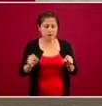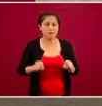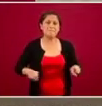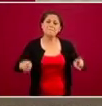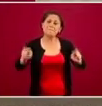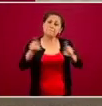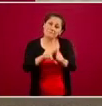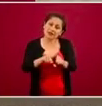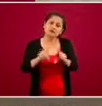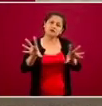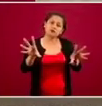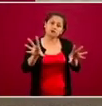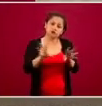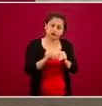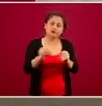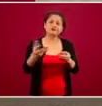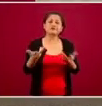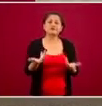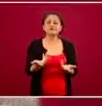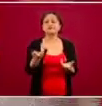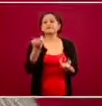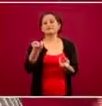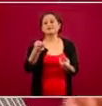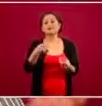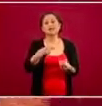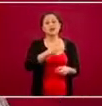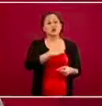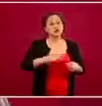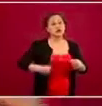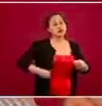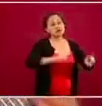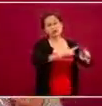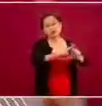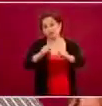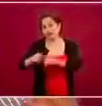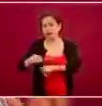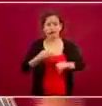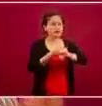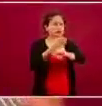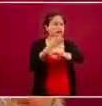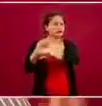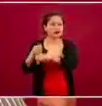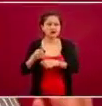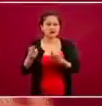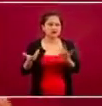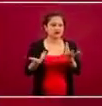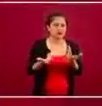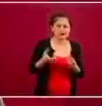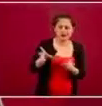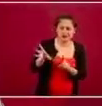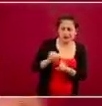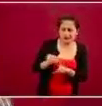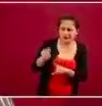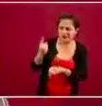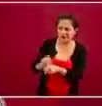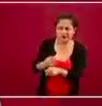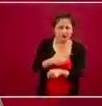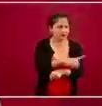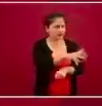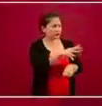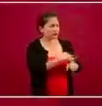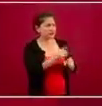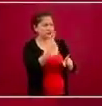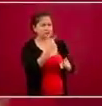outbreaks intersect together, for example. And then you can't tell one outbreak from the other